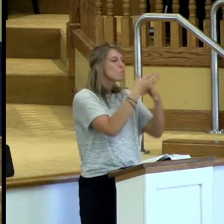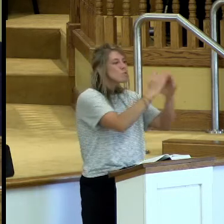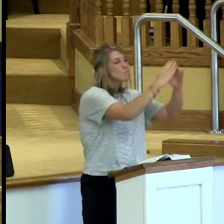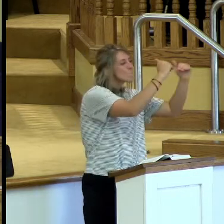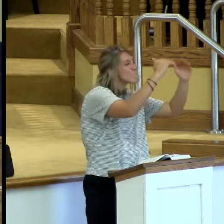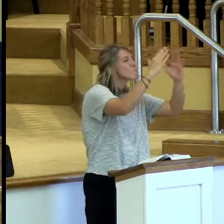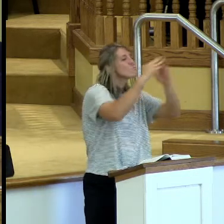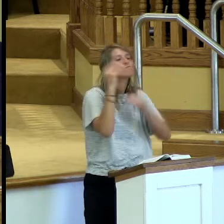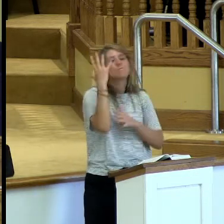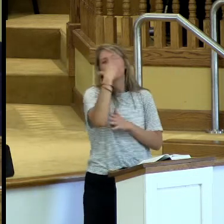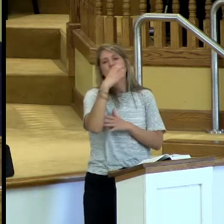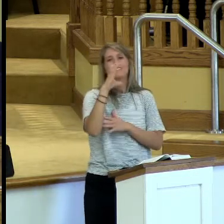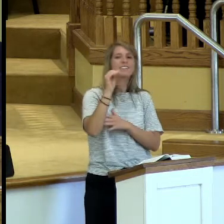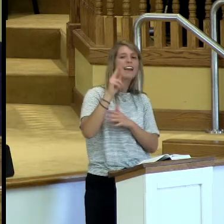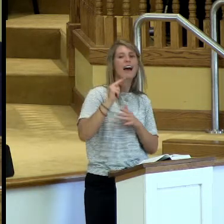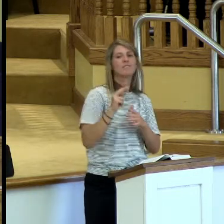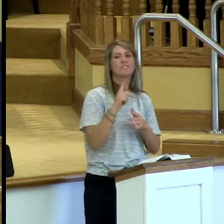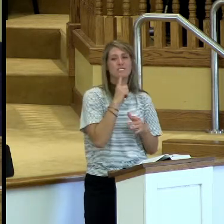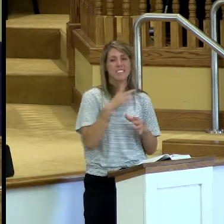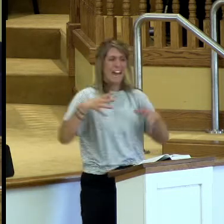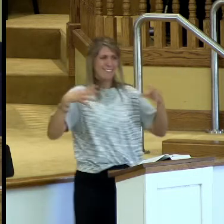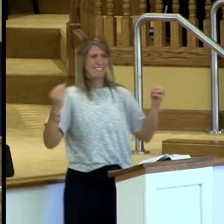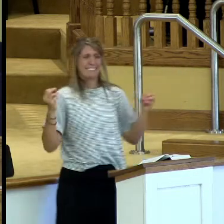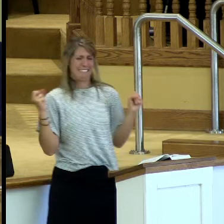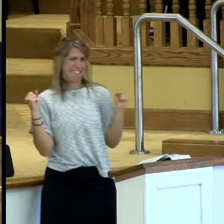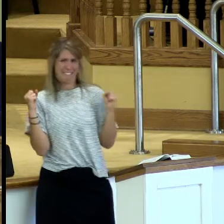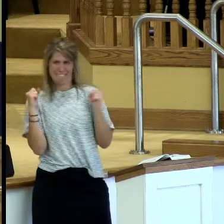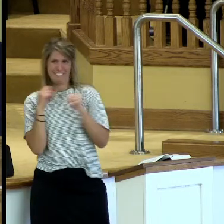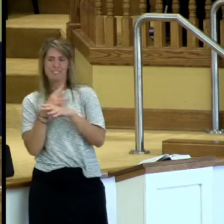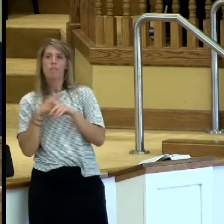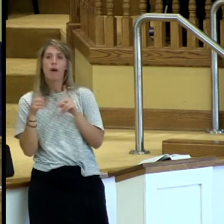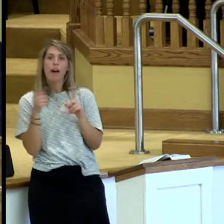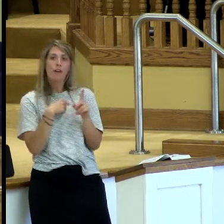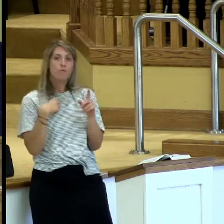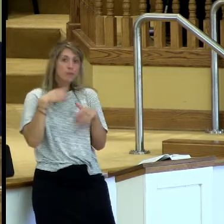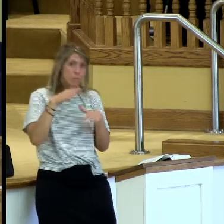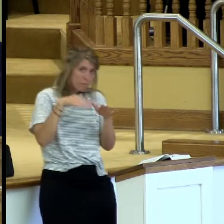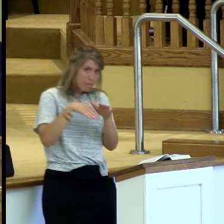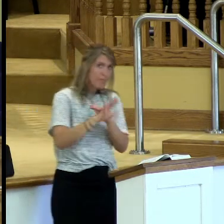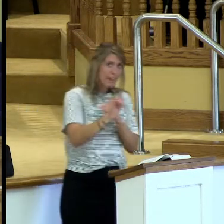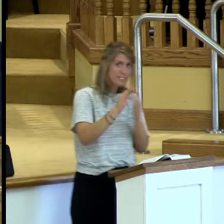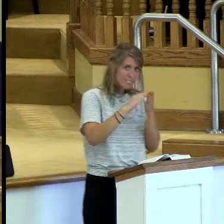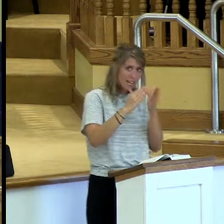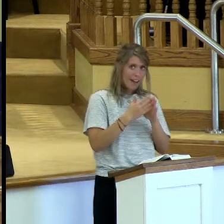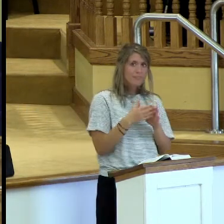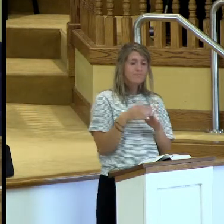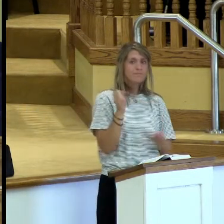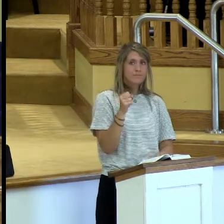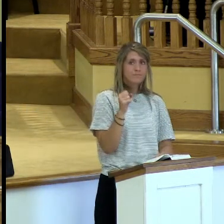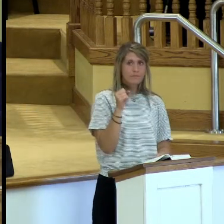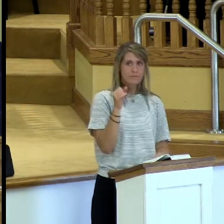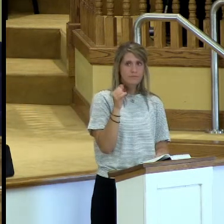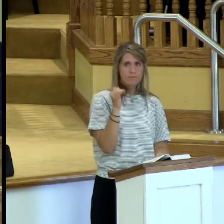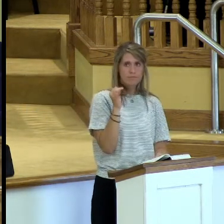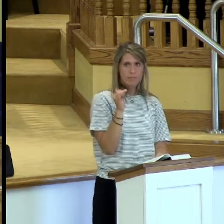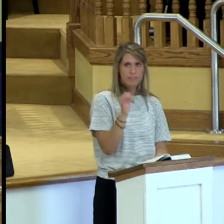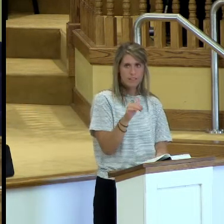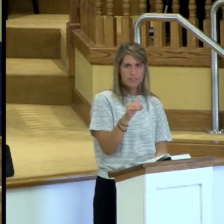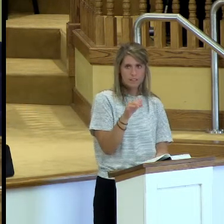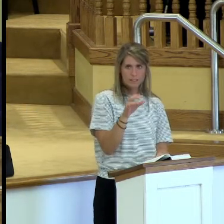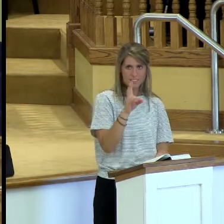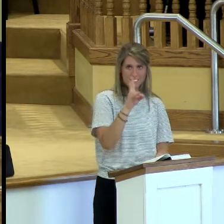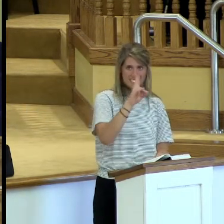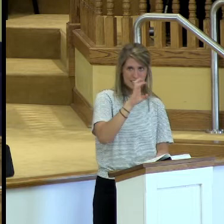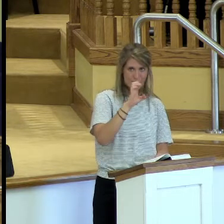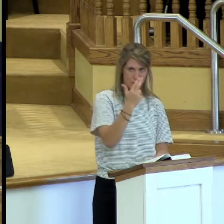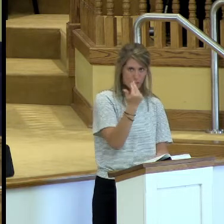And this is just in the town, the outskirts, disgusting. You'll see a couple pictures. We went in. Oh yeah, it's a Mecca, by the way,